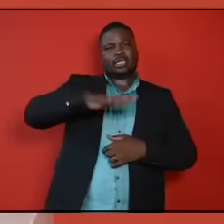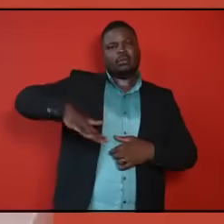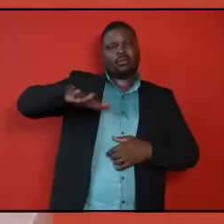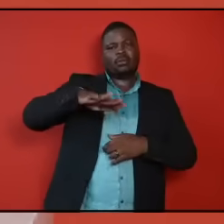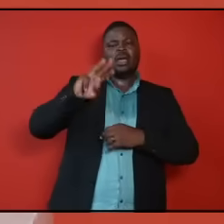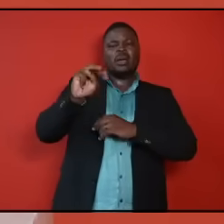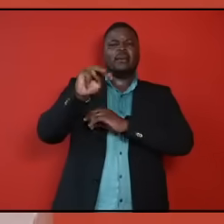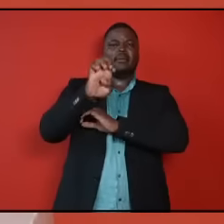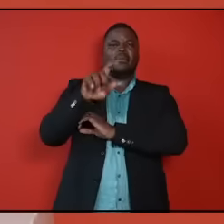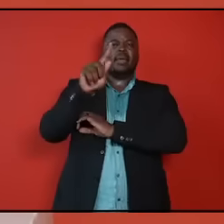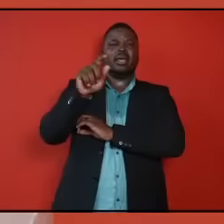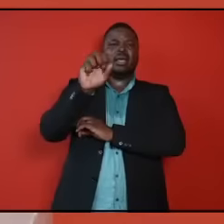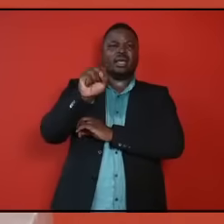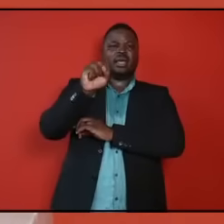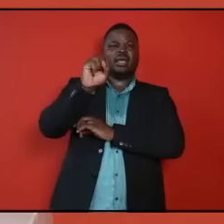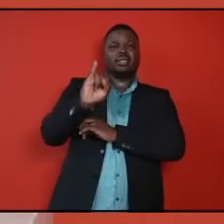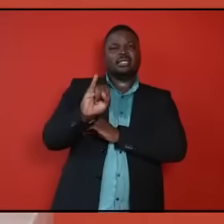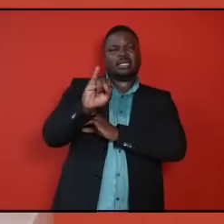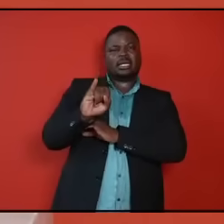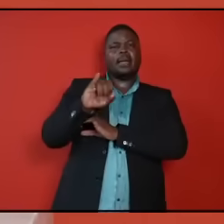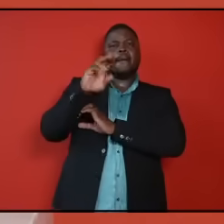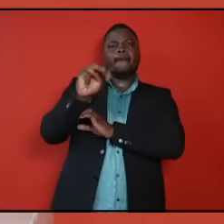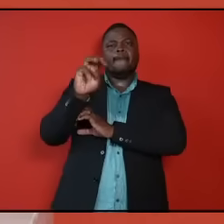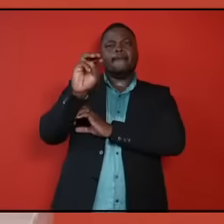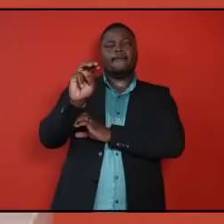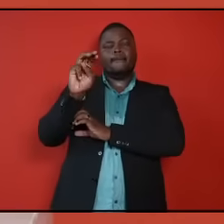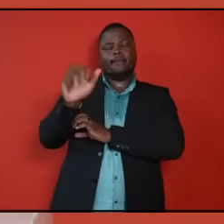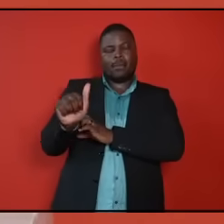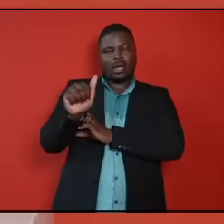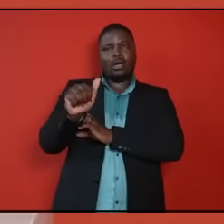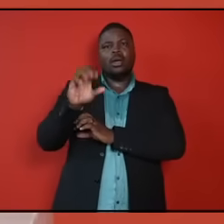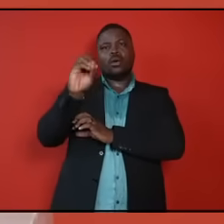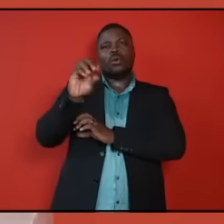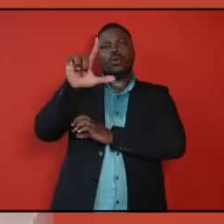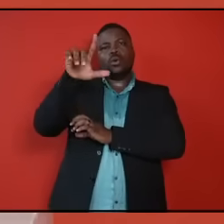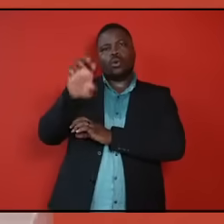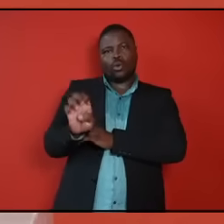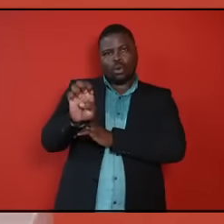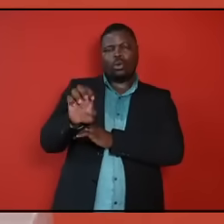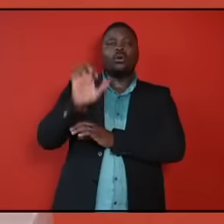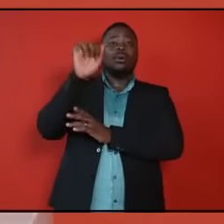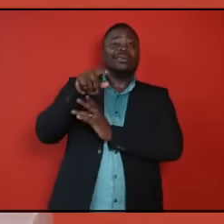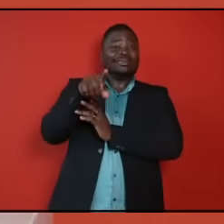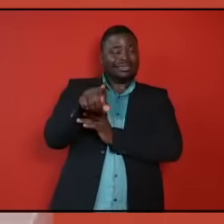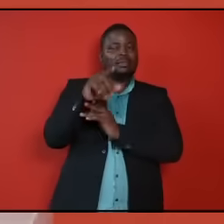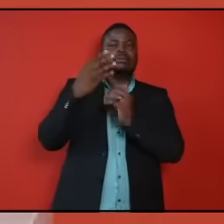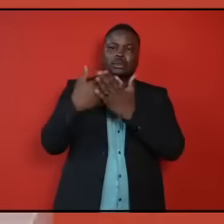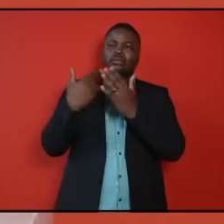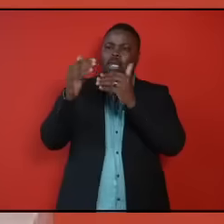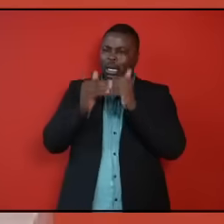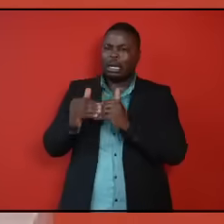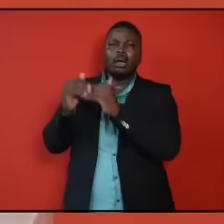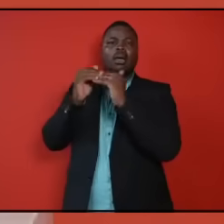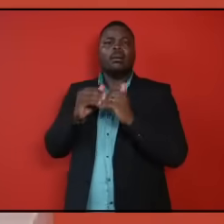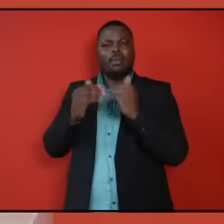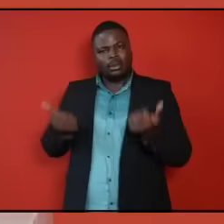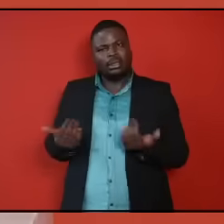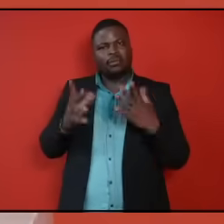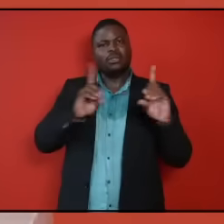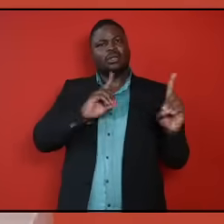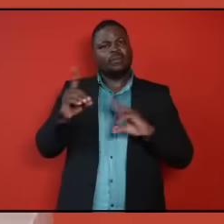So we are just using those two examples as to, those are not that kind of municipalities to